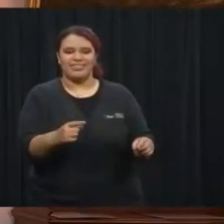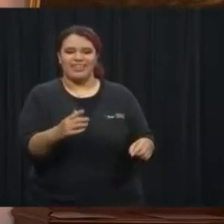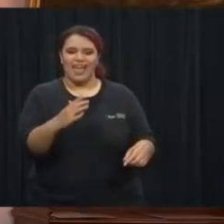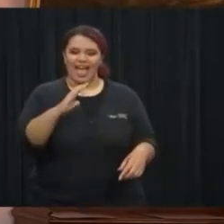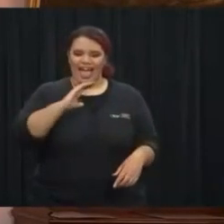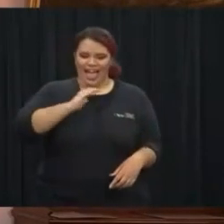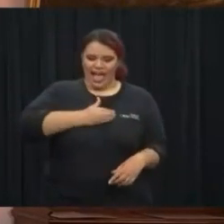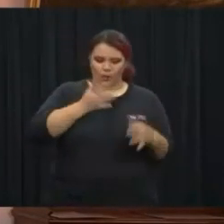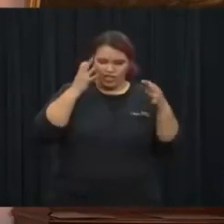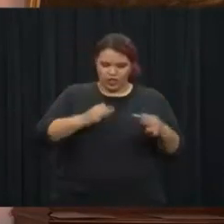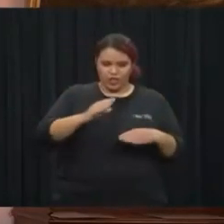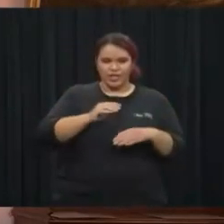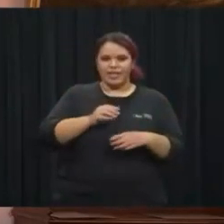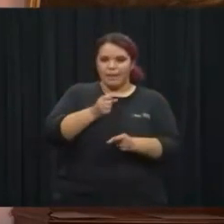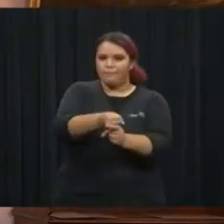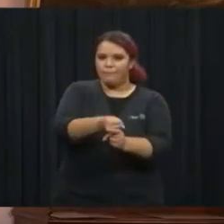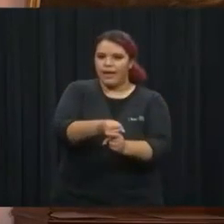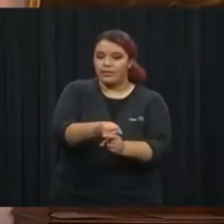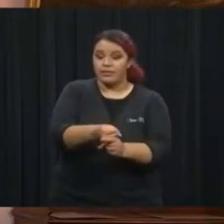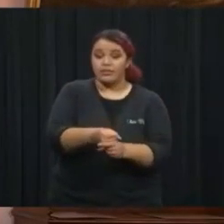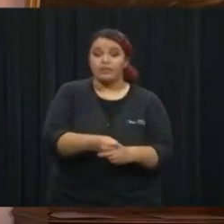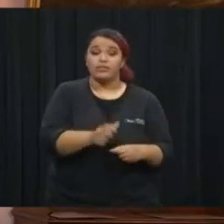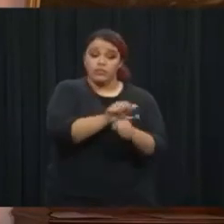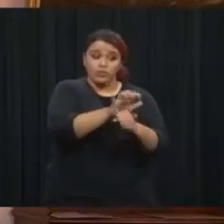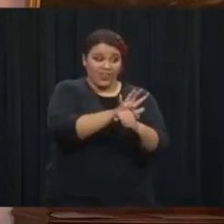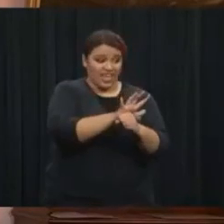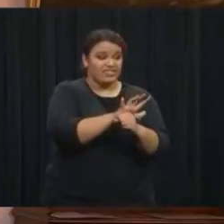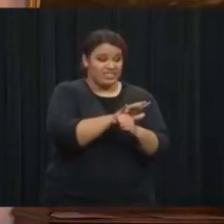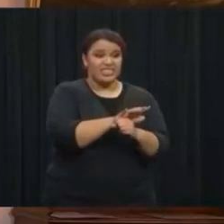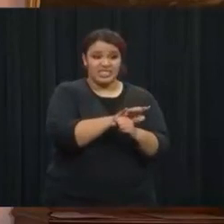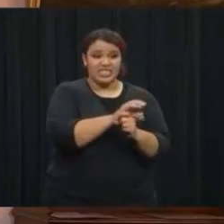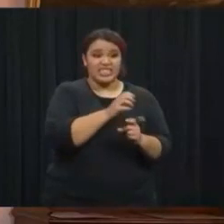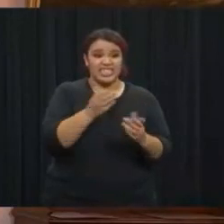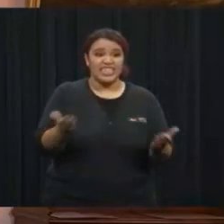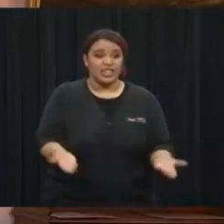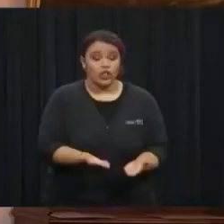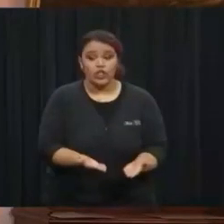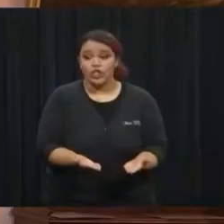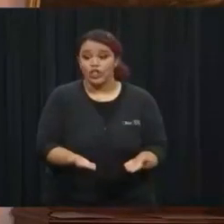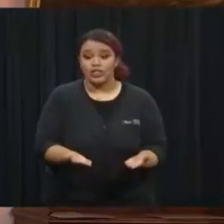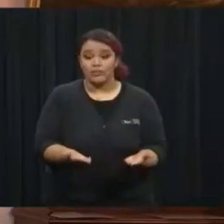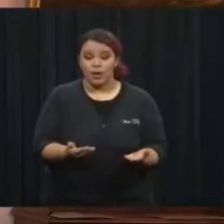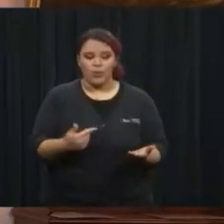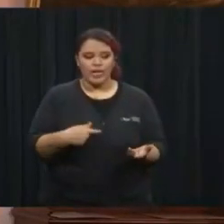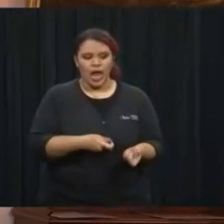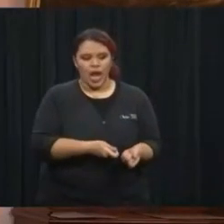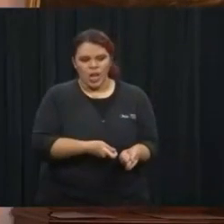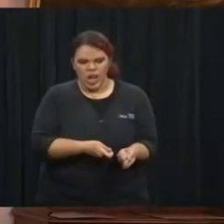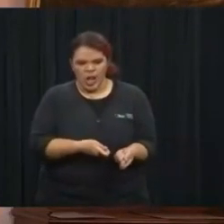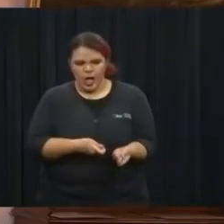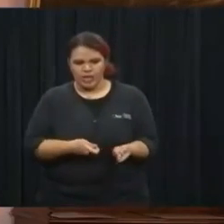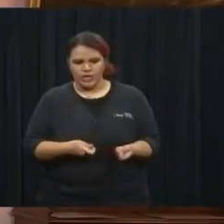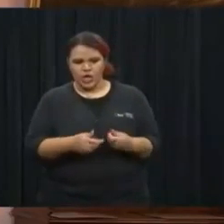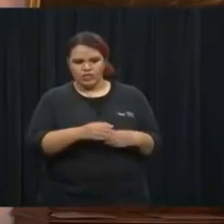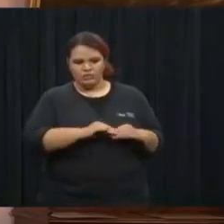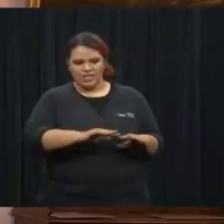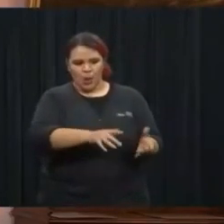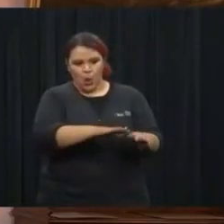that expansion of that cluster. Thank you. Governor Eric Halpern with NBC4. I've been told I am the last